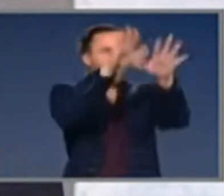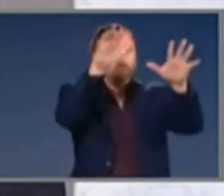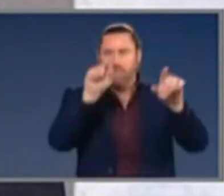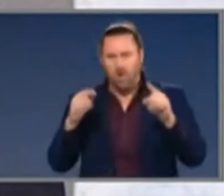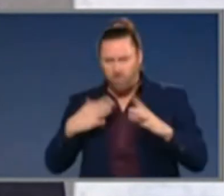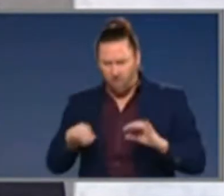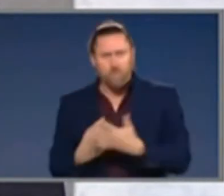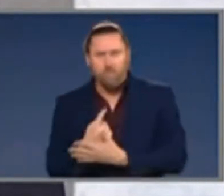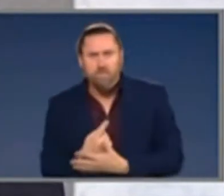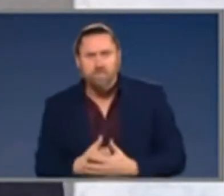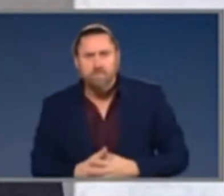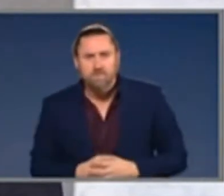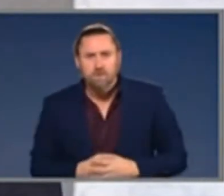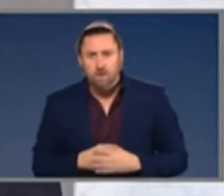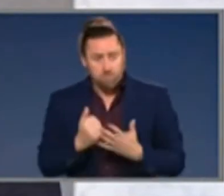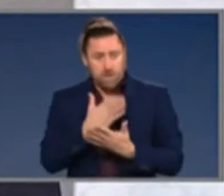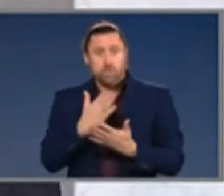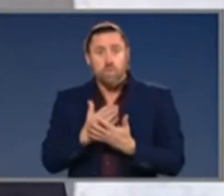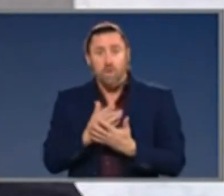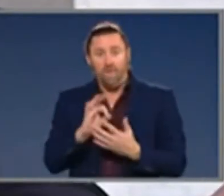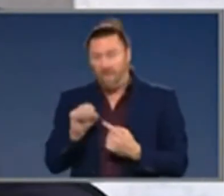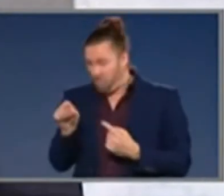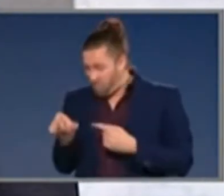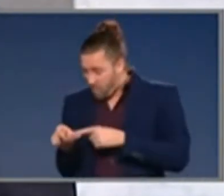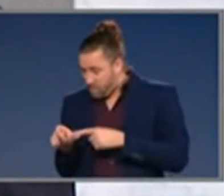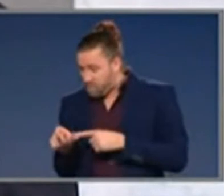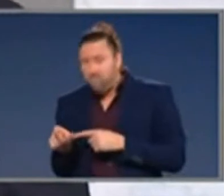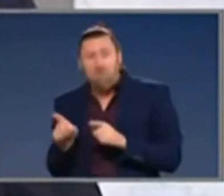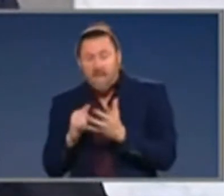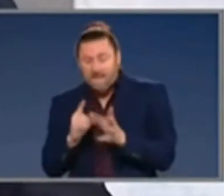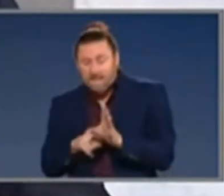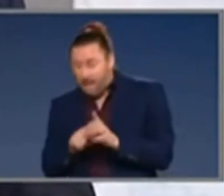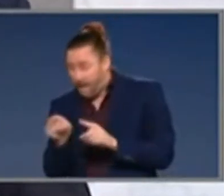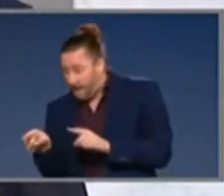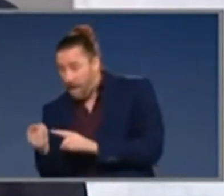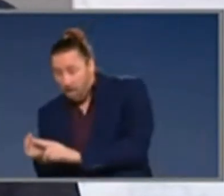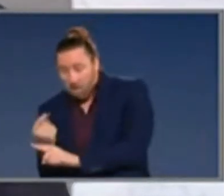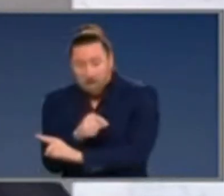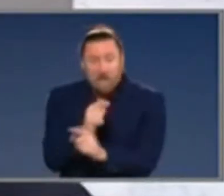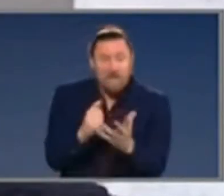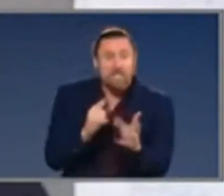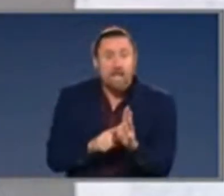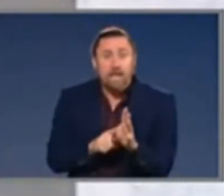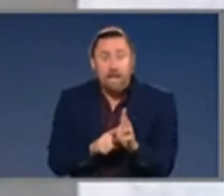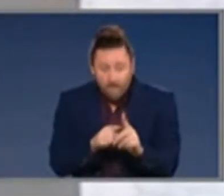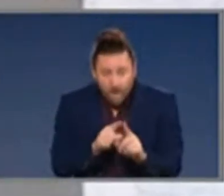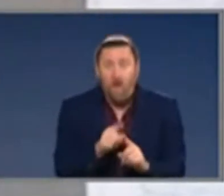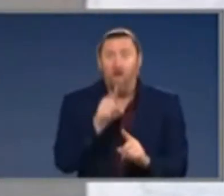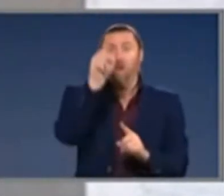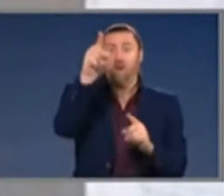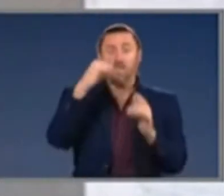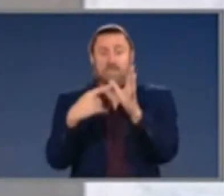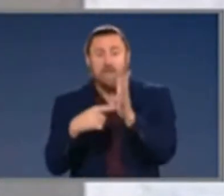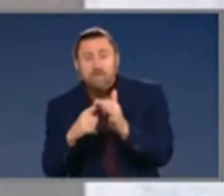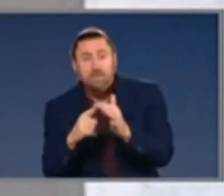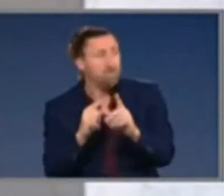as true for ensuring that there is no transfer from someone in a suburb of Sydney to another suburb of Sydney, to another state or